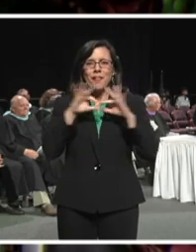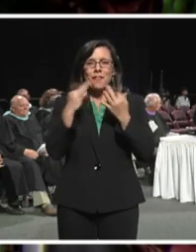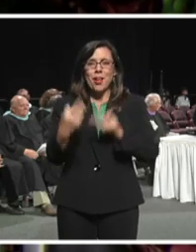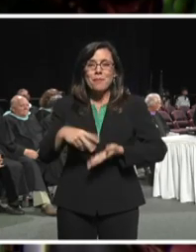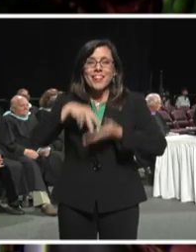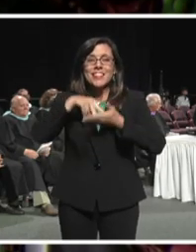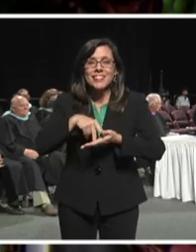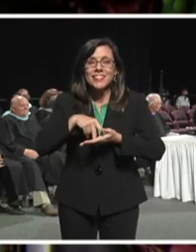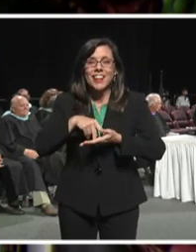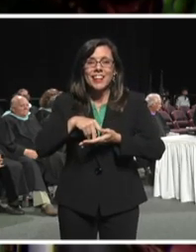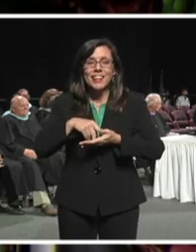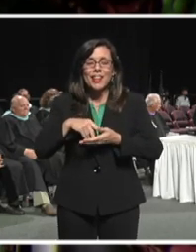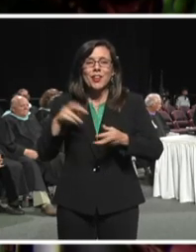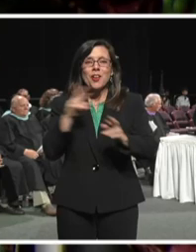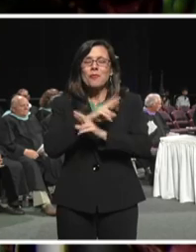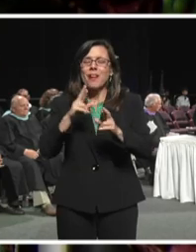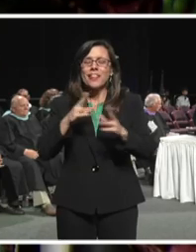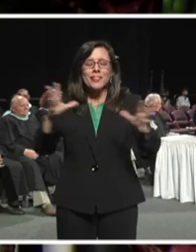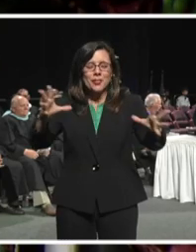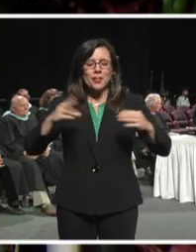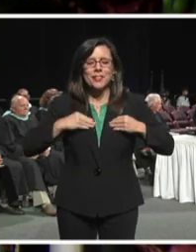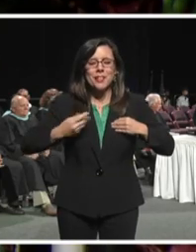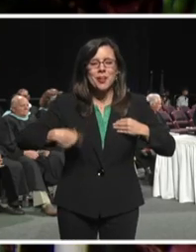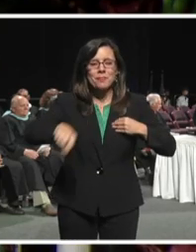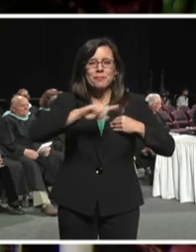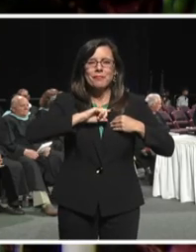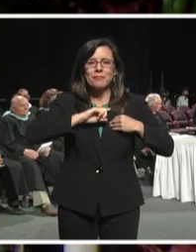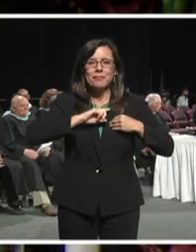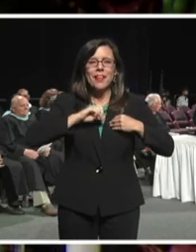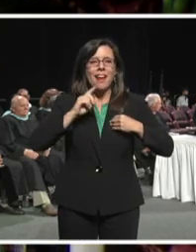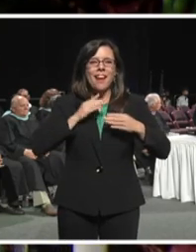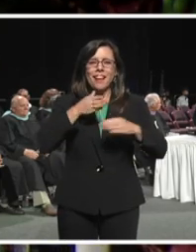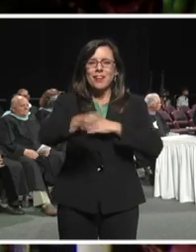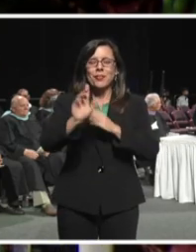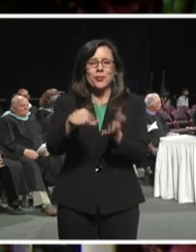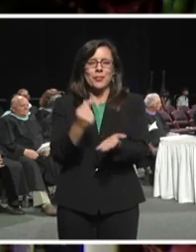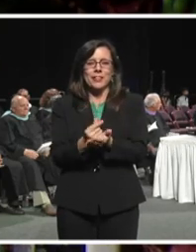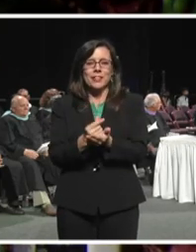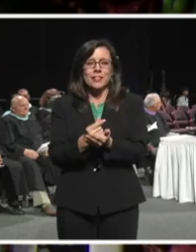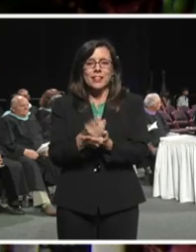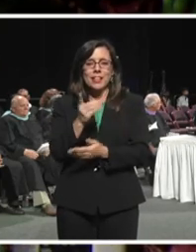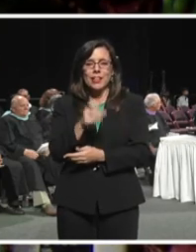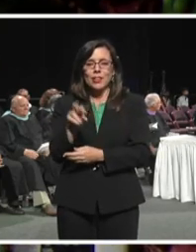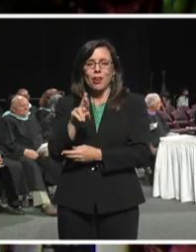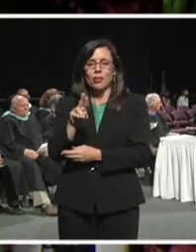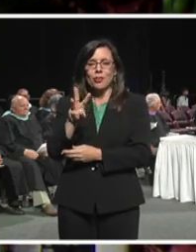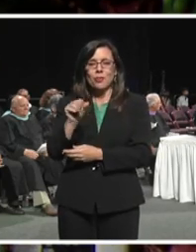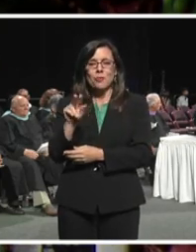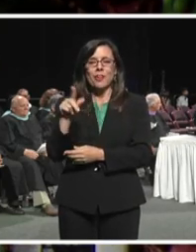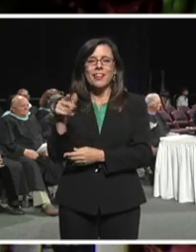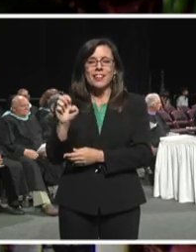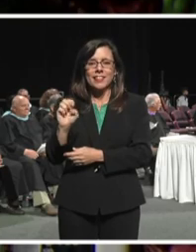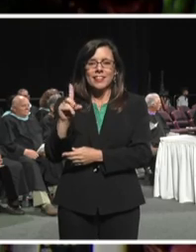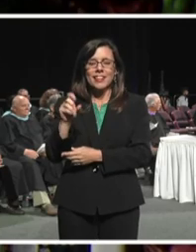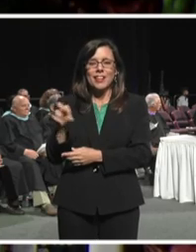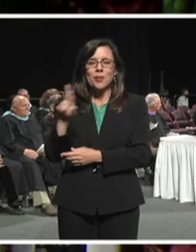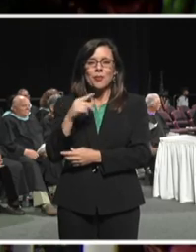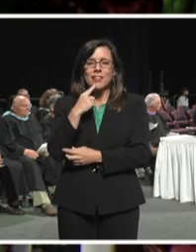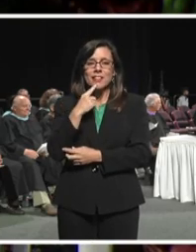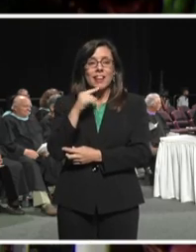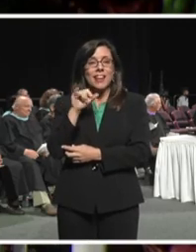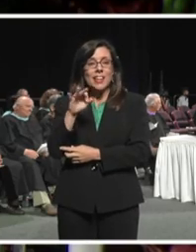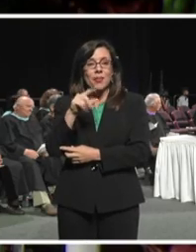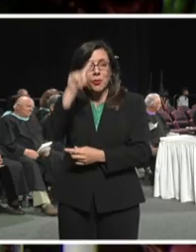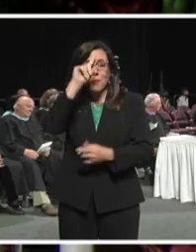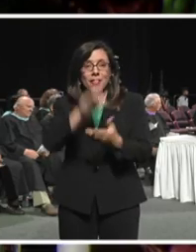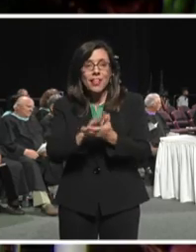stands, ready to receive us with open arms once the ceremony is over. Dr. Wayne Dyer once said that if you believe it'll